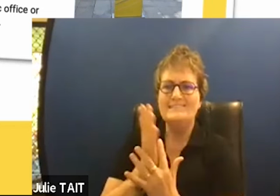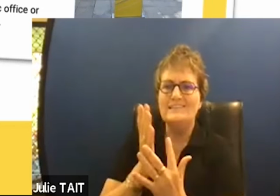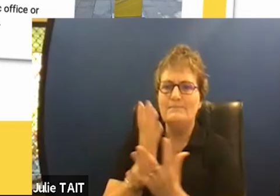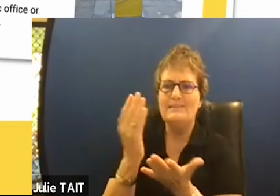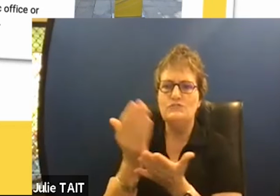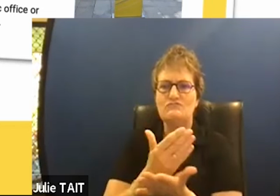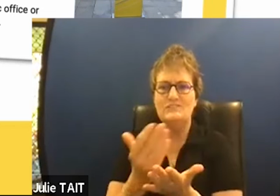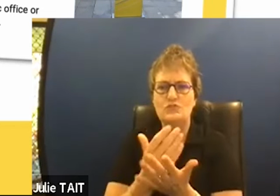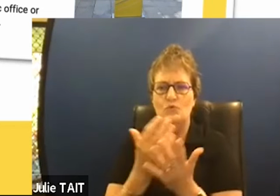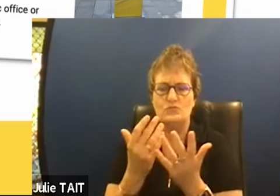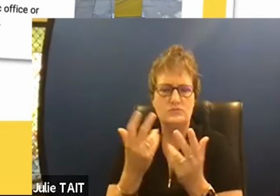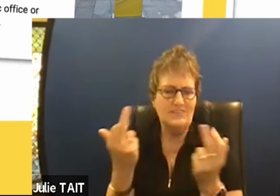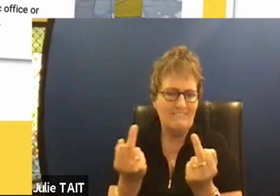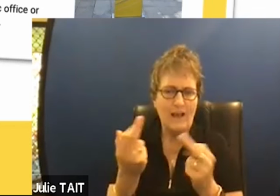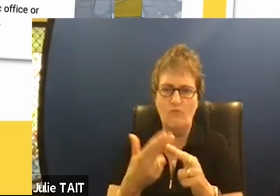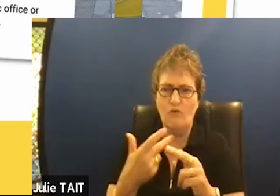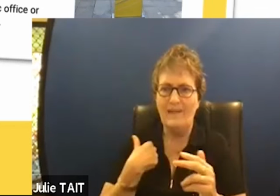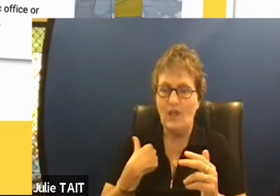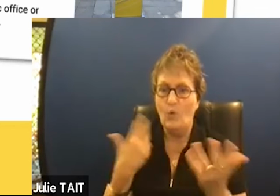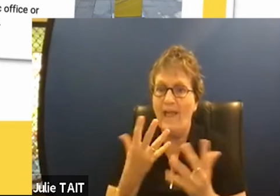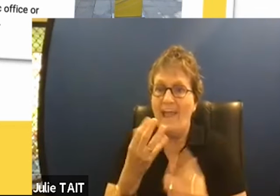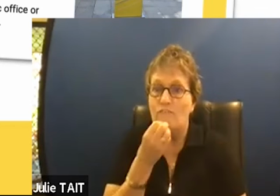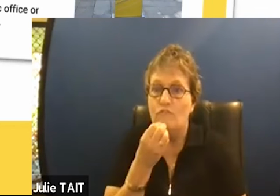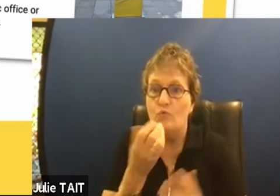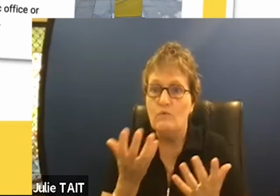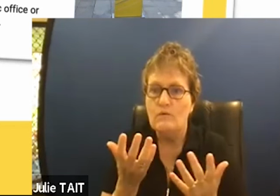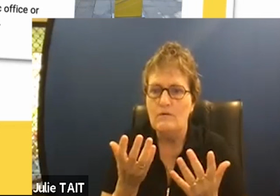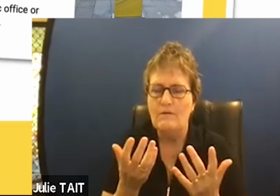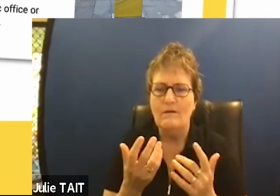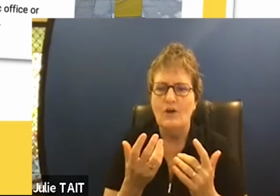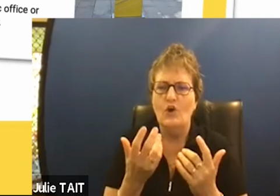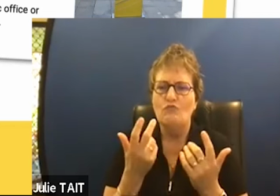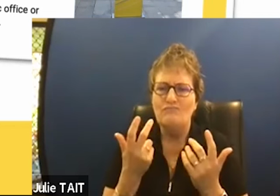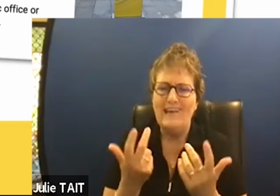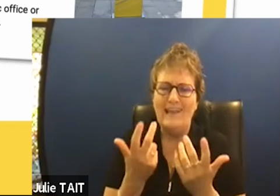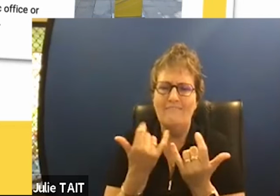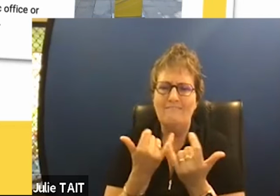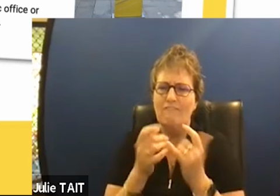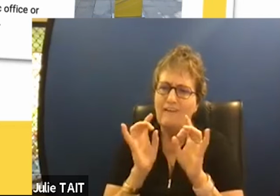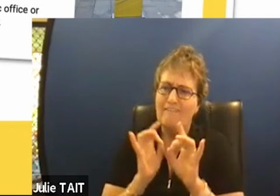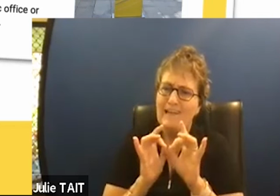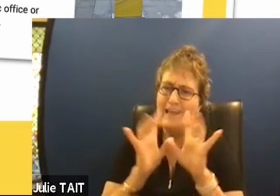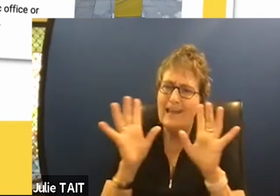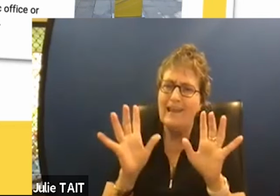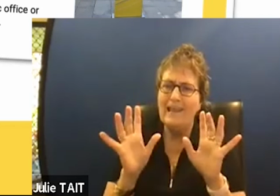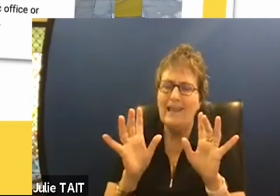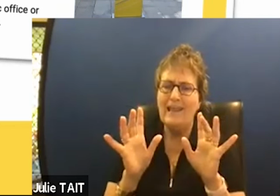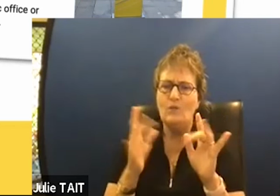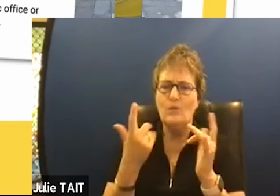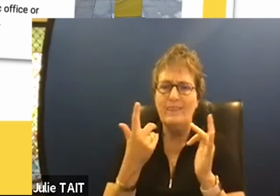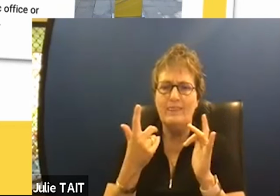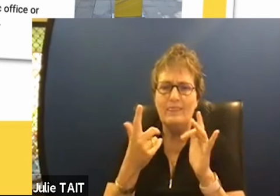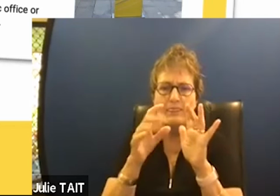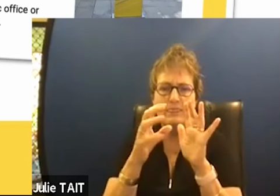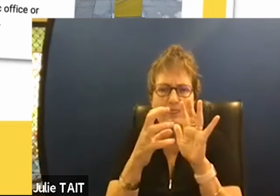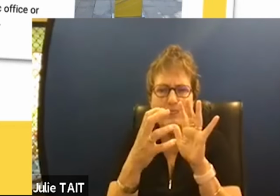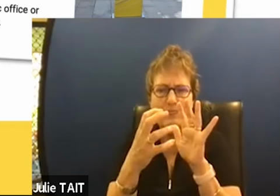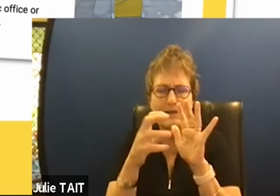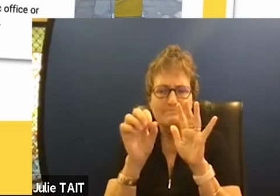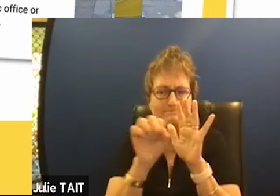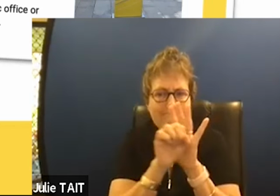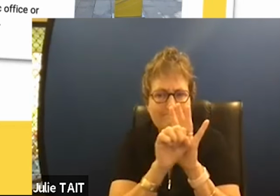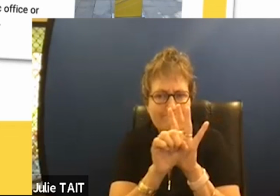resources available to me? Where can I eat food? And it's just laid out very clearly with images. So there's nothing new